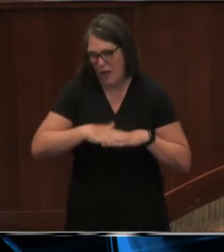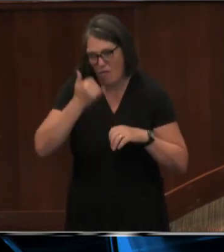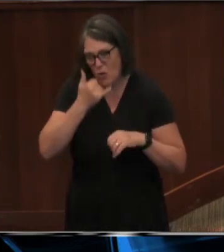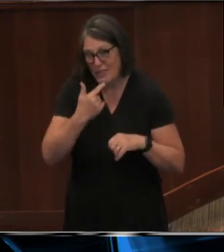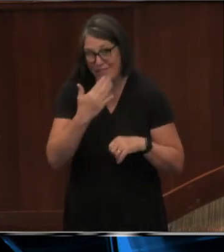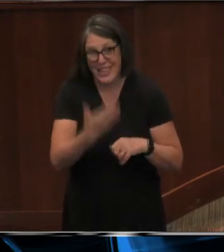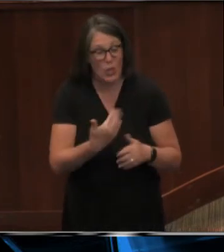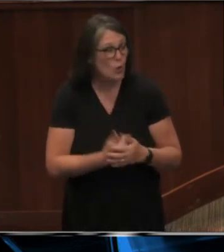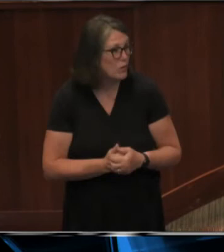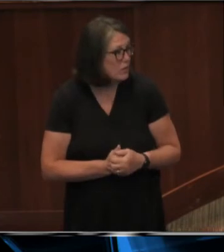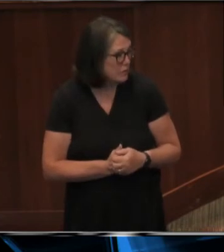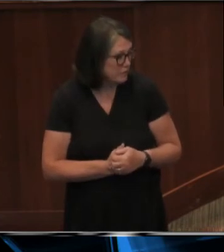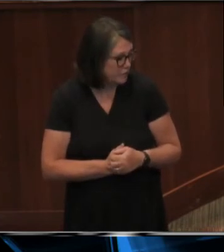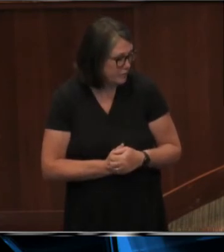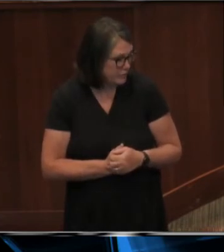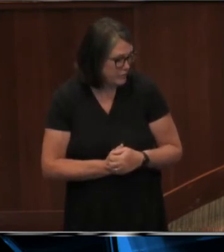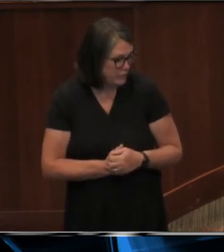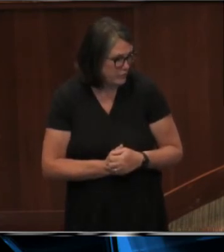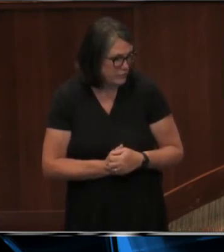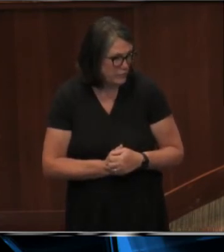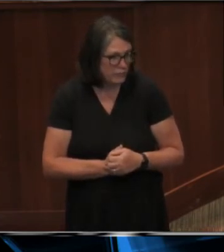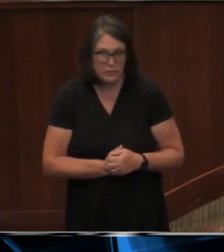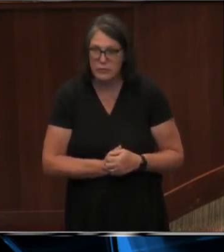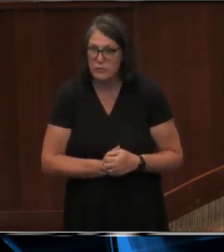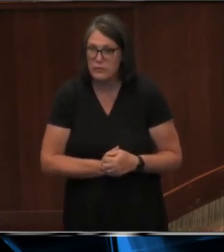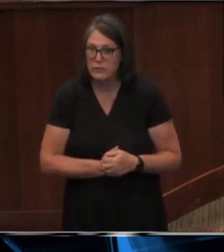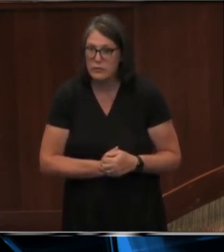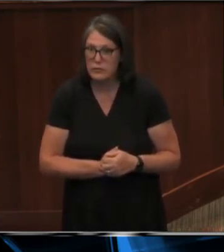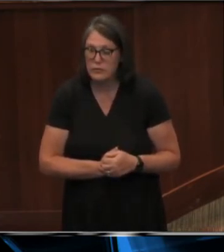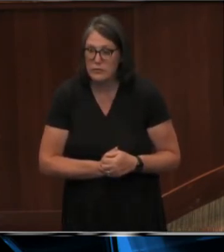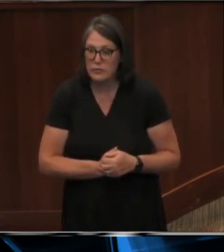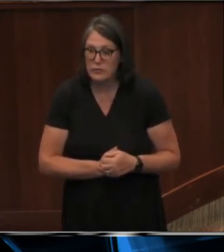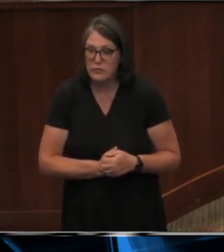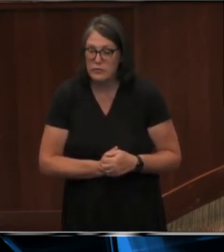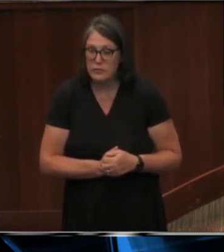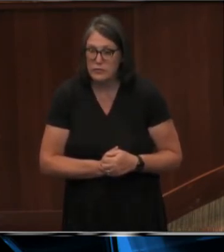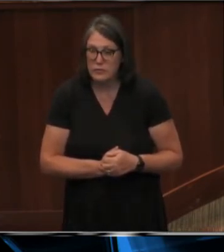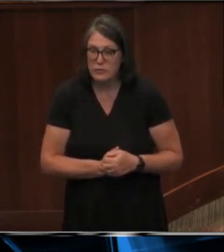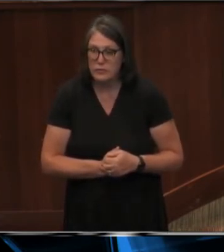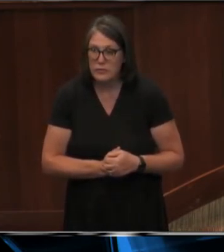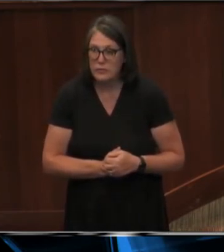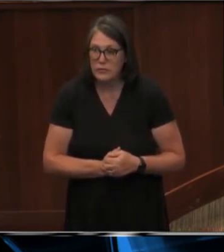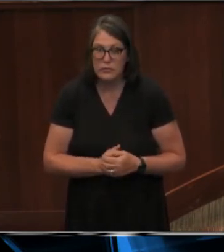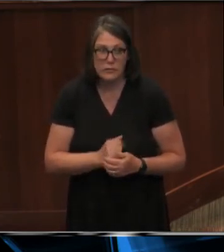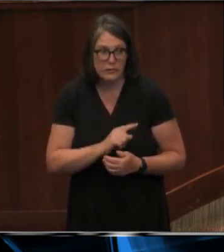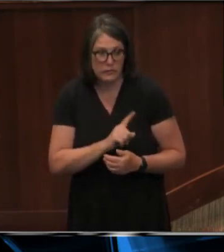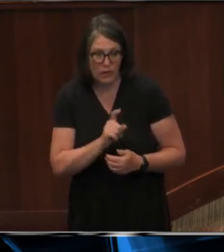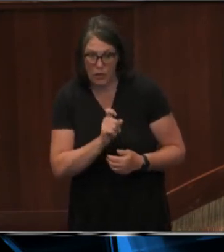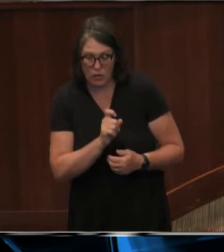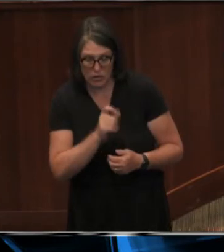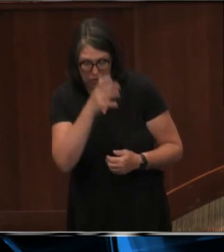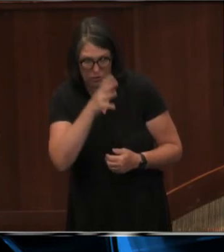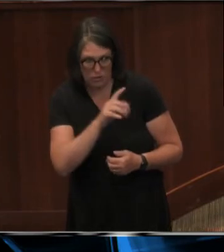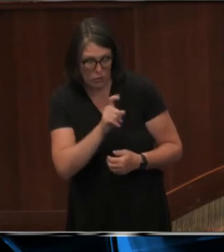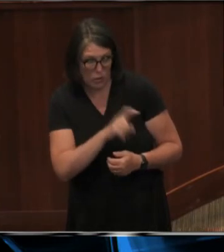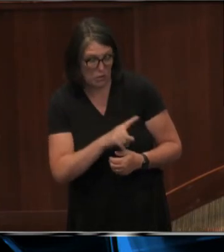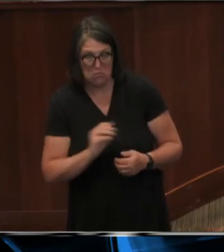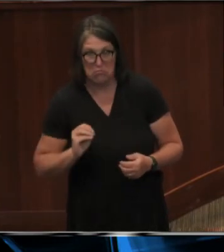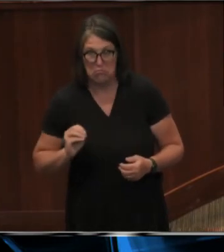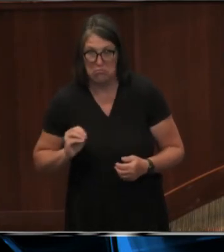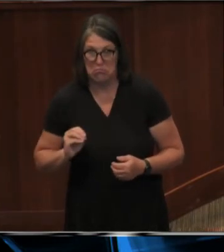Sure. Yes, Kari, you had a question? No? Okay.